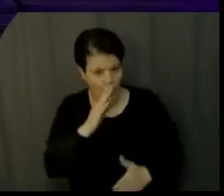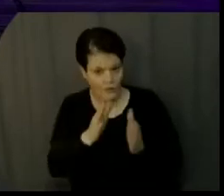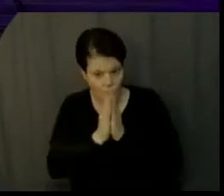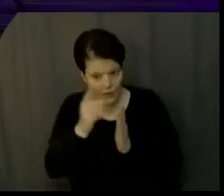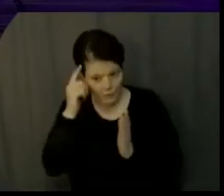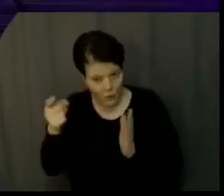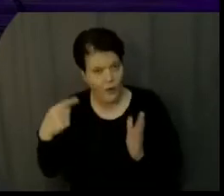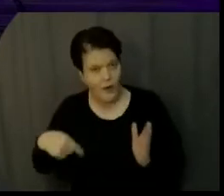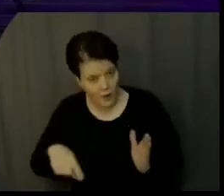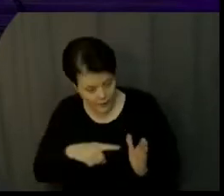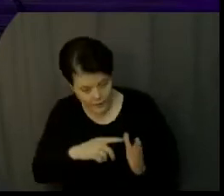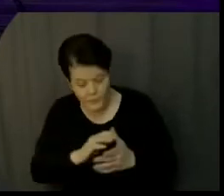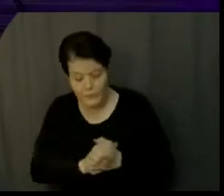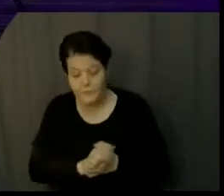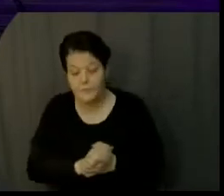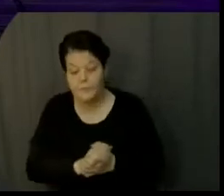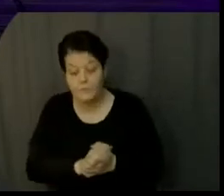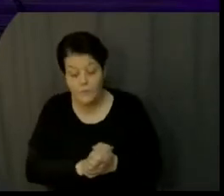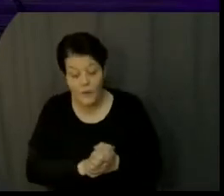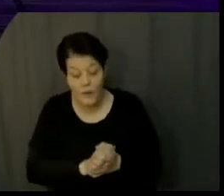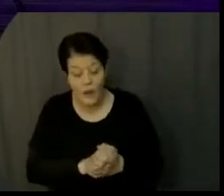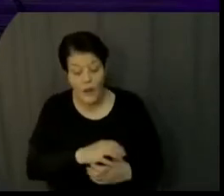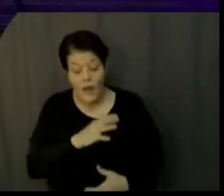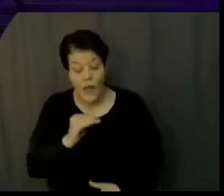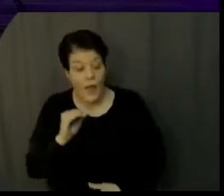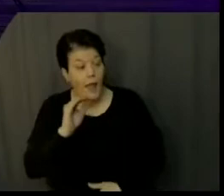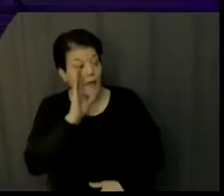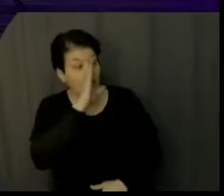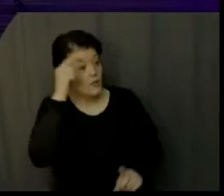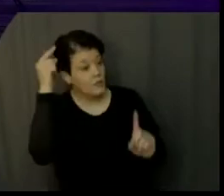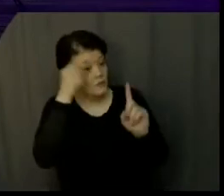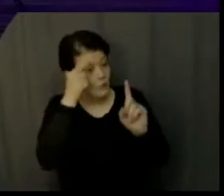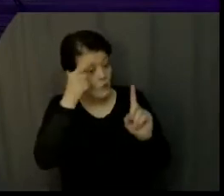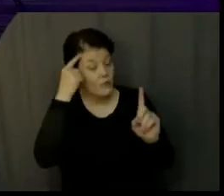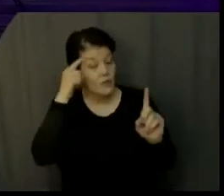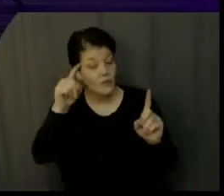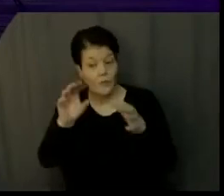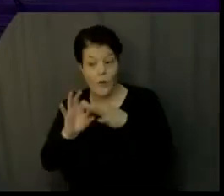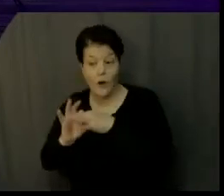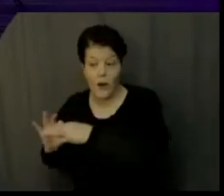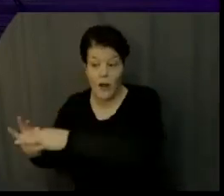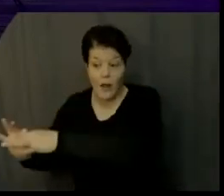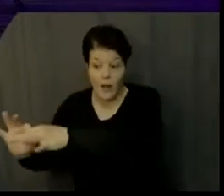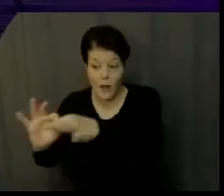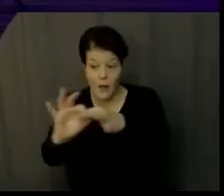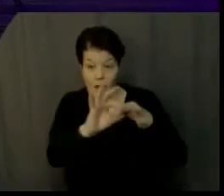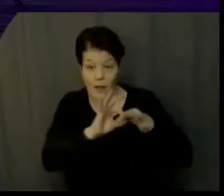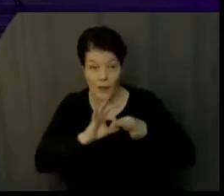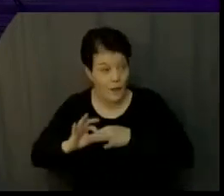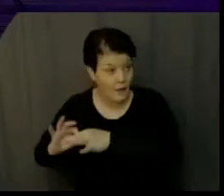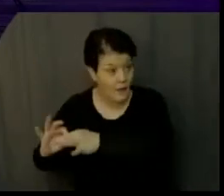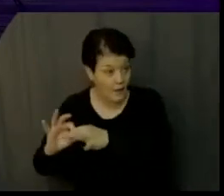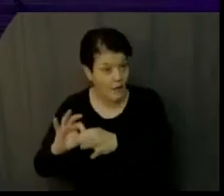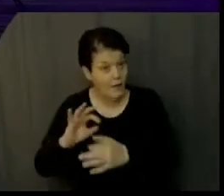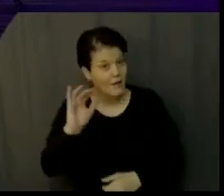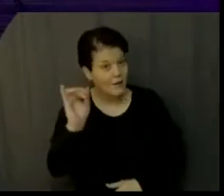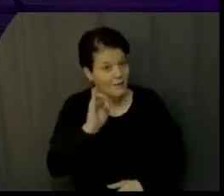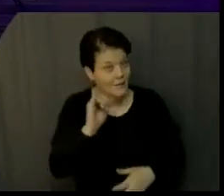be all be one, just as you and I are one. Do you think Jesus and the Father were